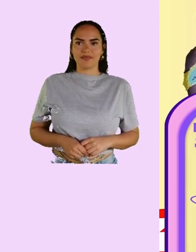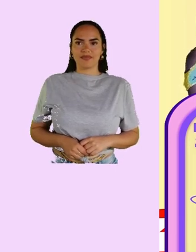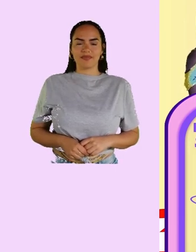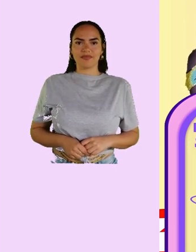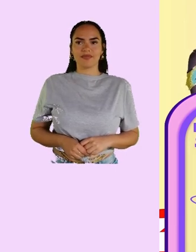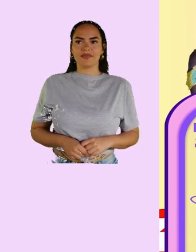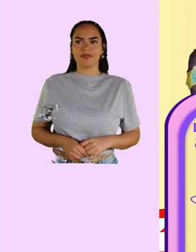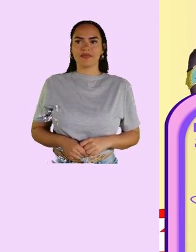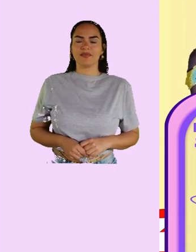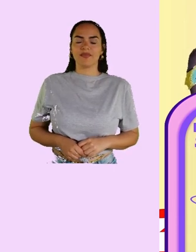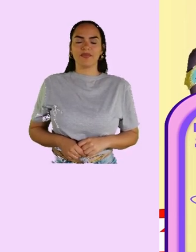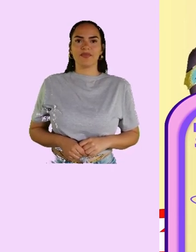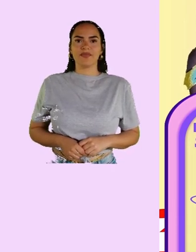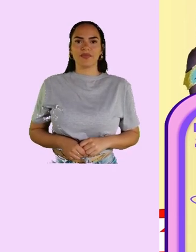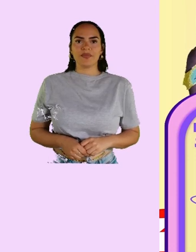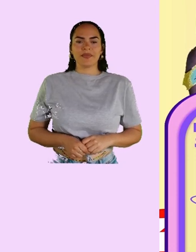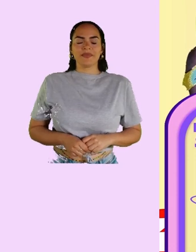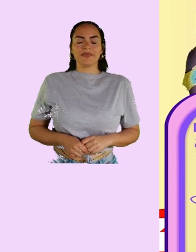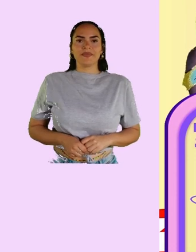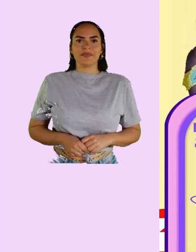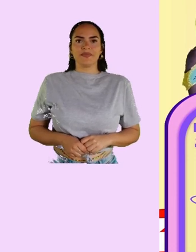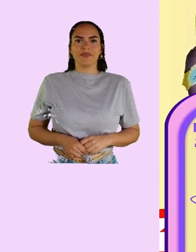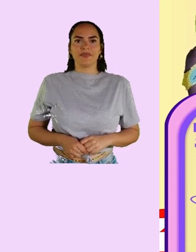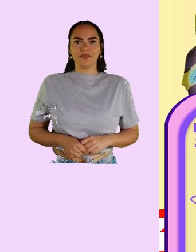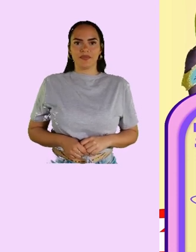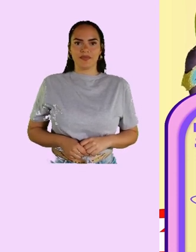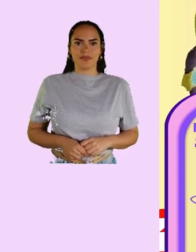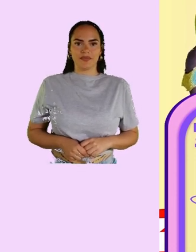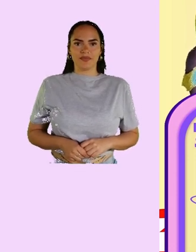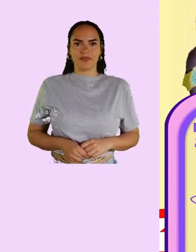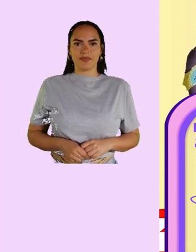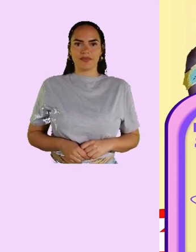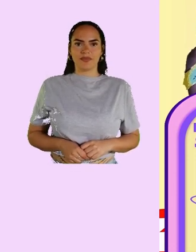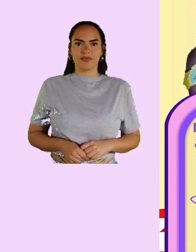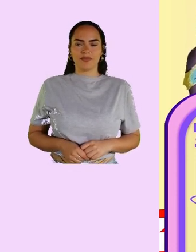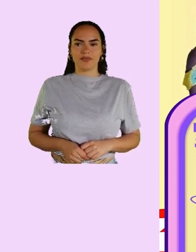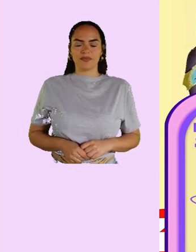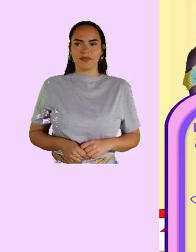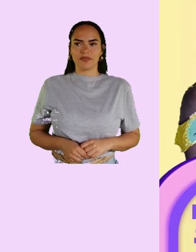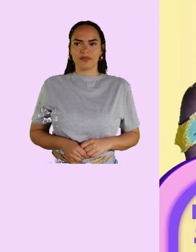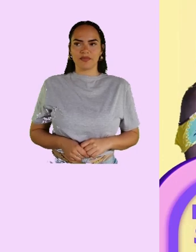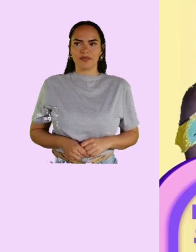we did our first playthrough of Pokemon Diamond, what was, and still is, our favorite Pokemon?